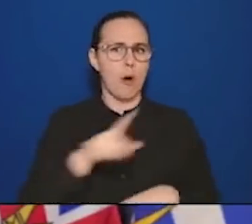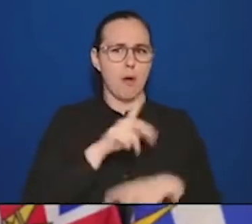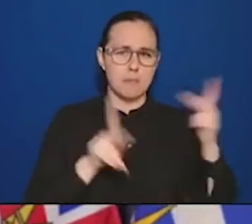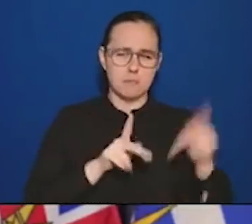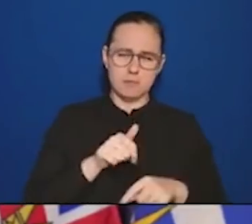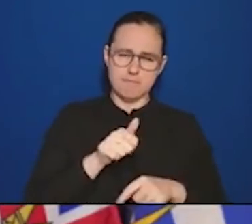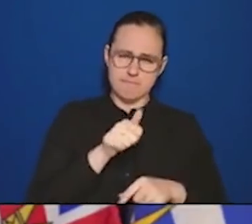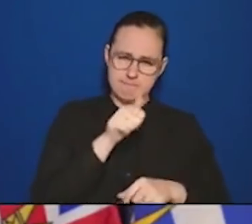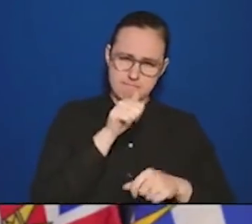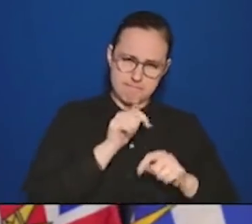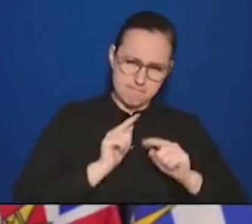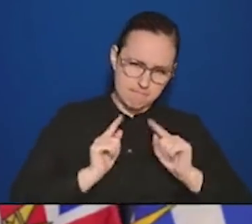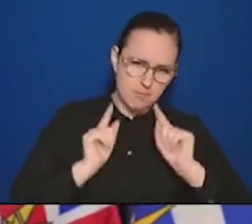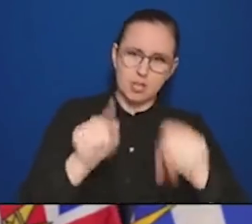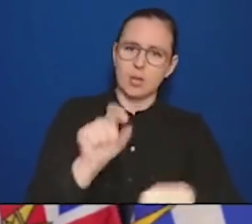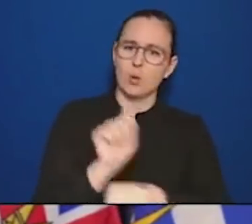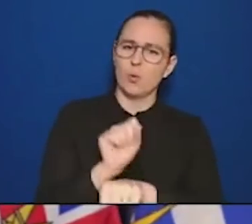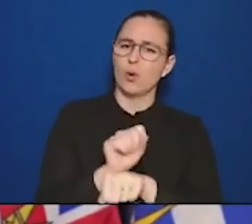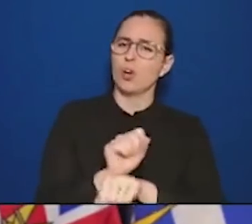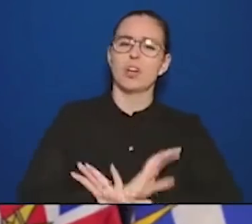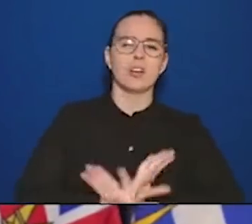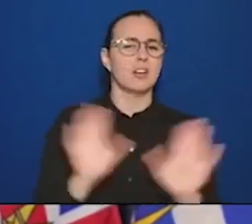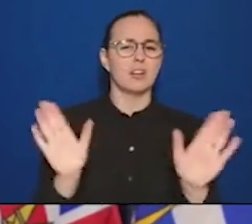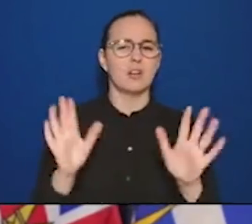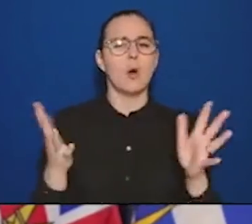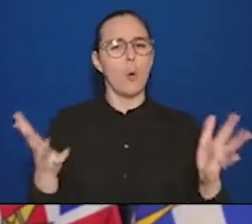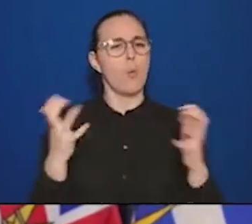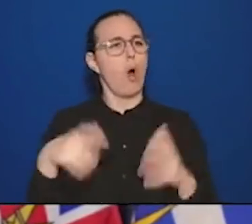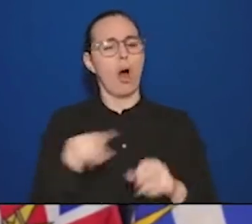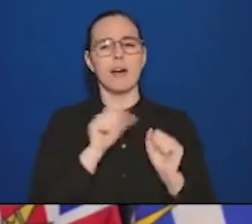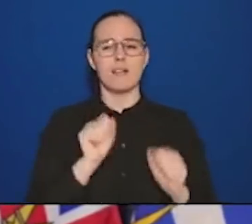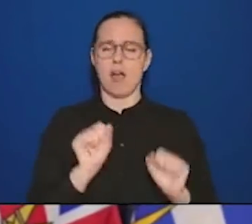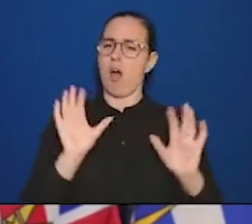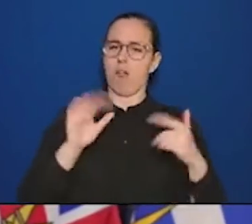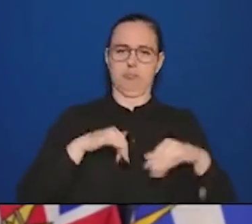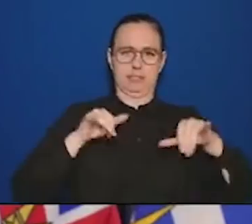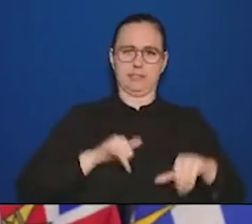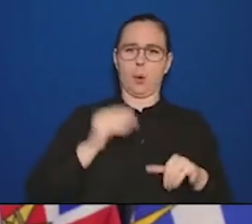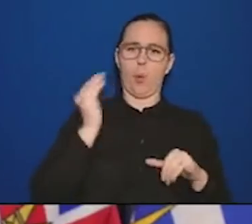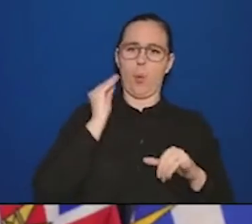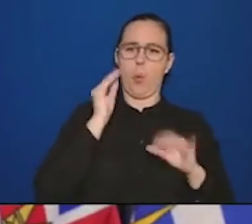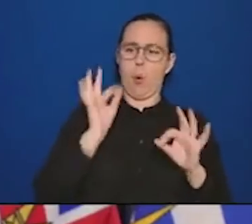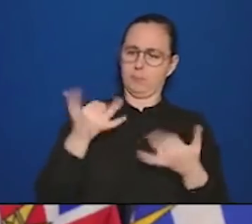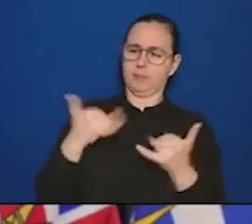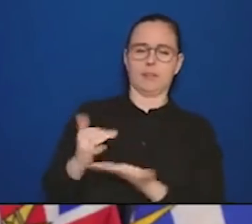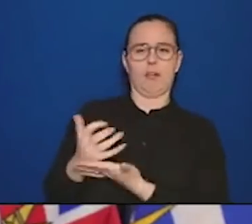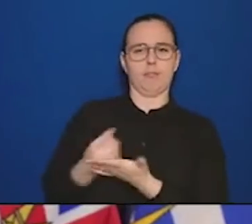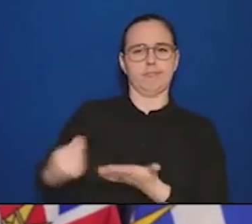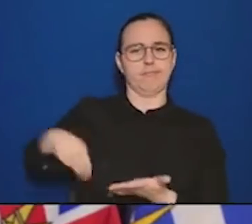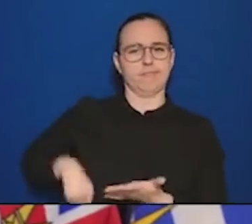they're sick, that they can afford to stay home. Next question, Patrick Berthour, Globe and Mail.